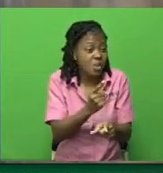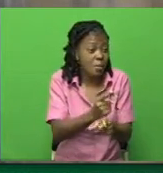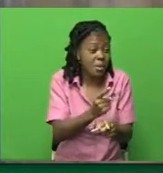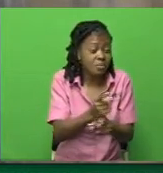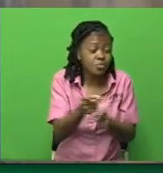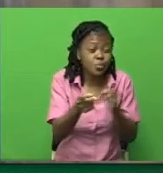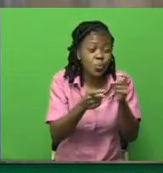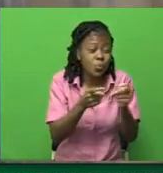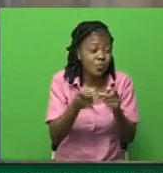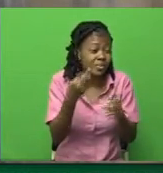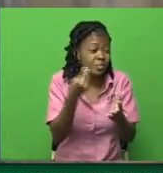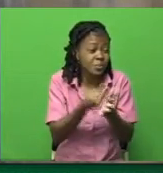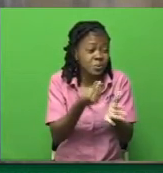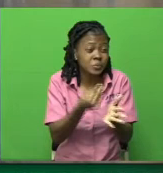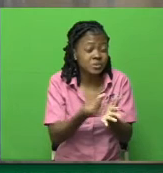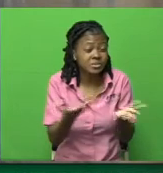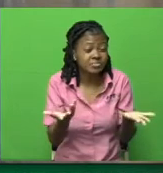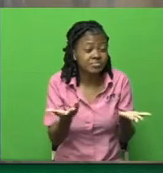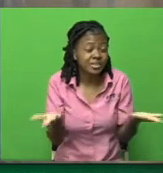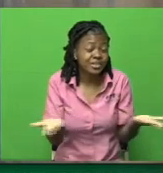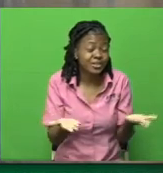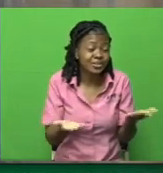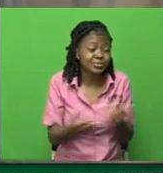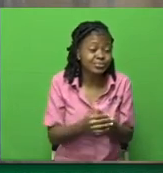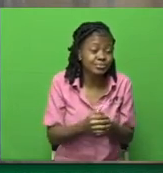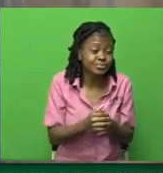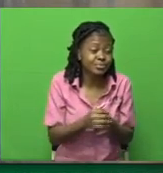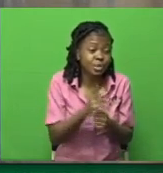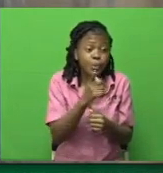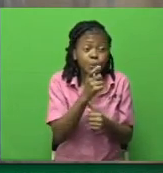government the minister must be held accountable